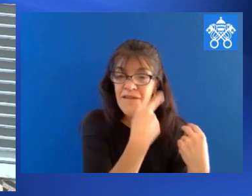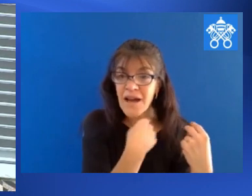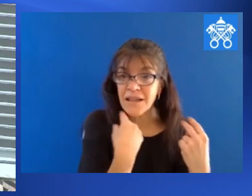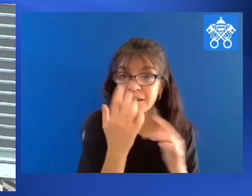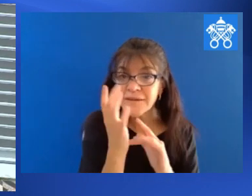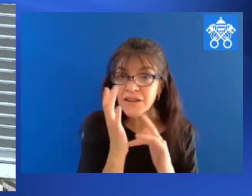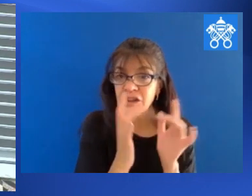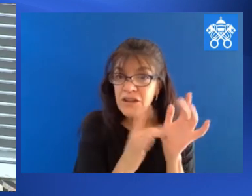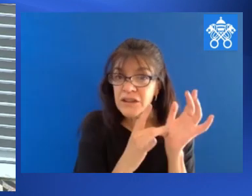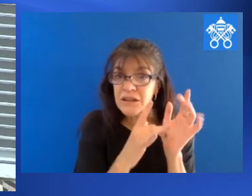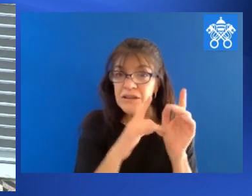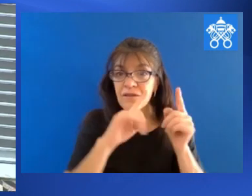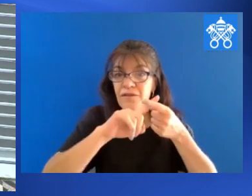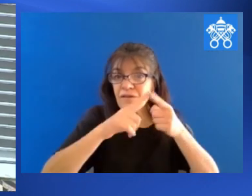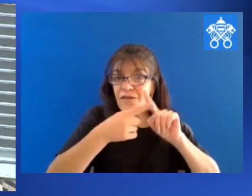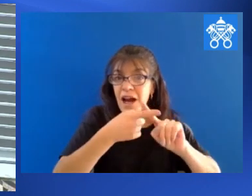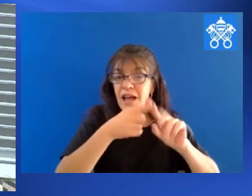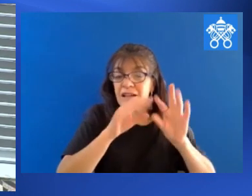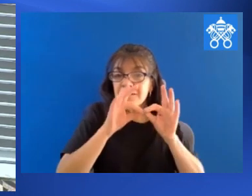Family, friends, colleagues,